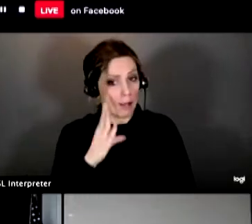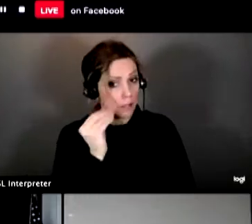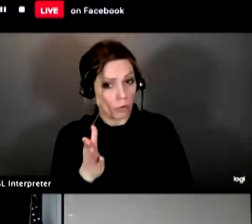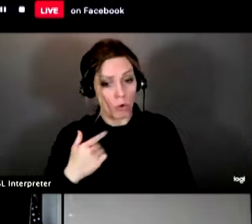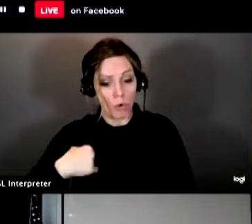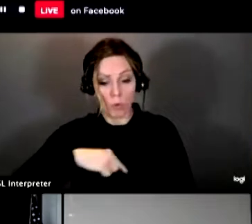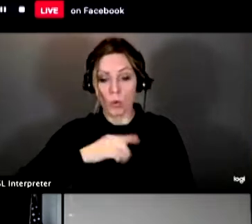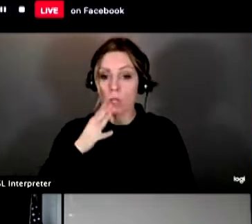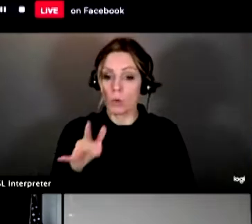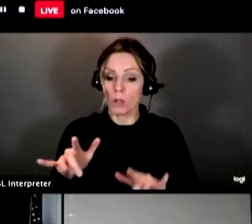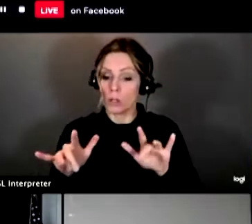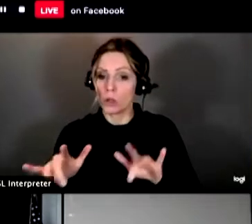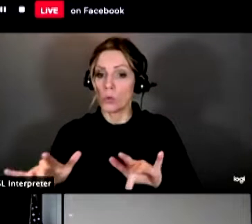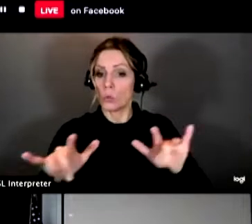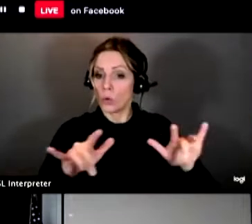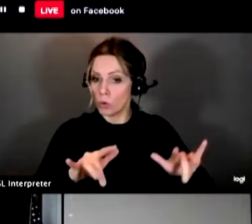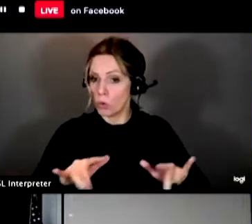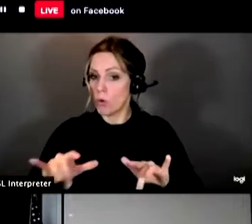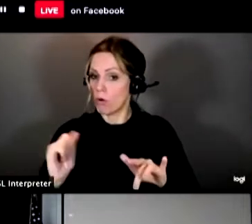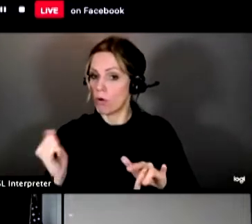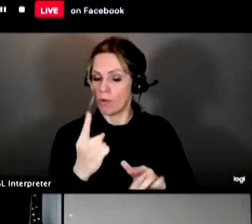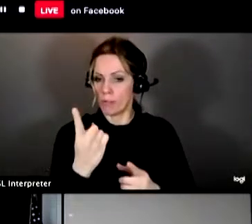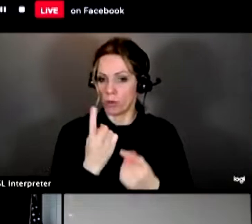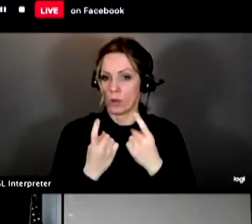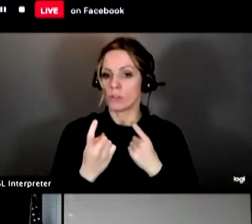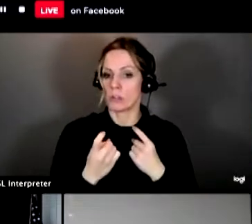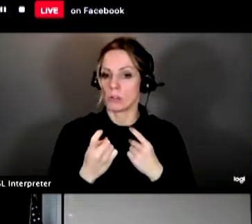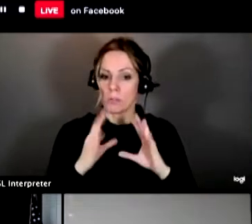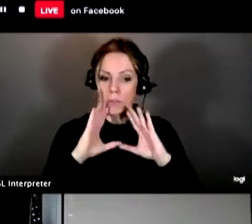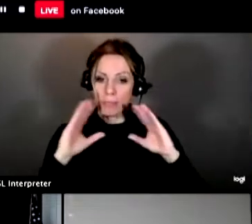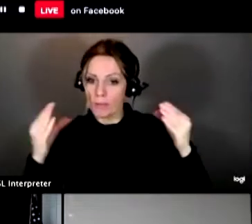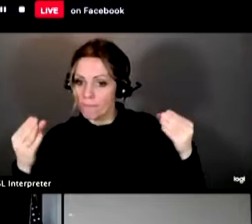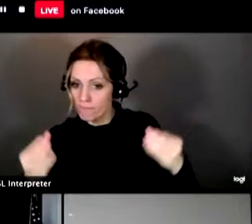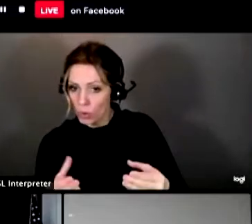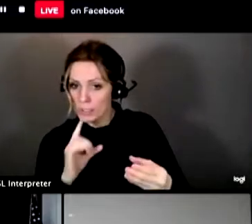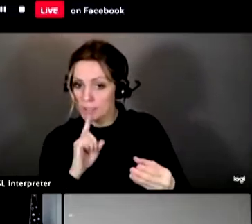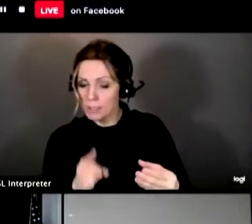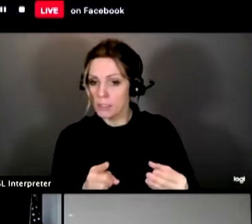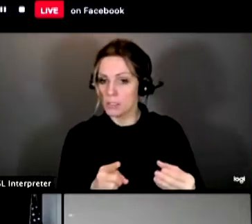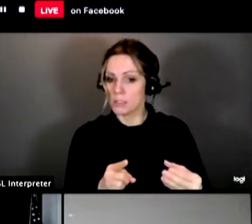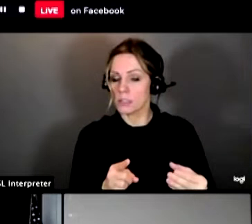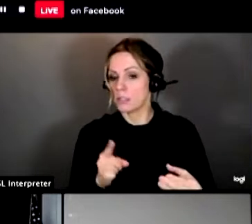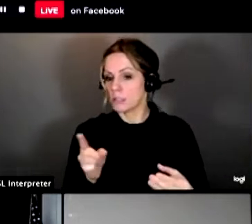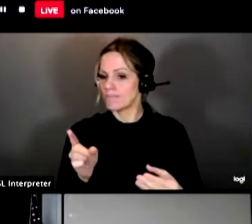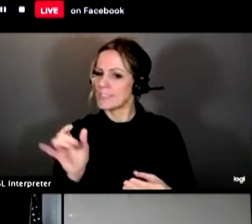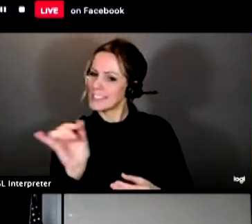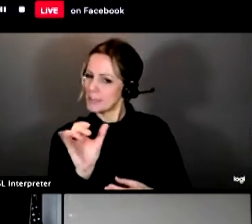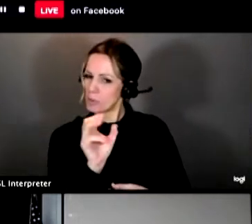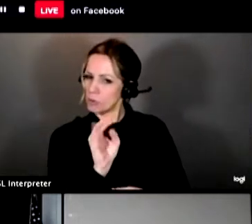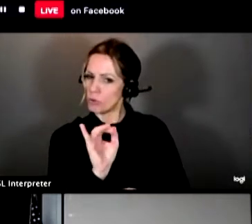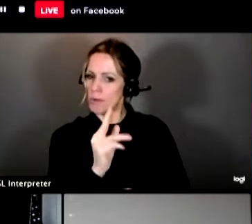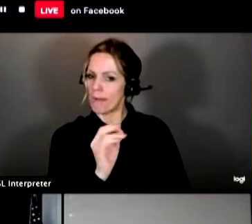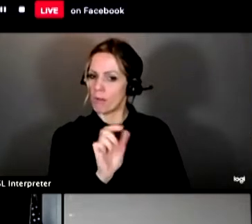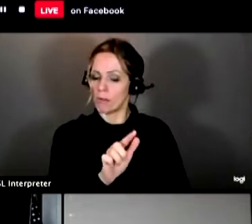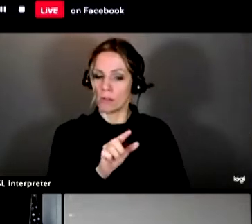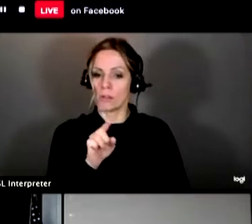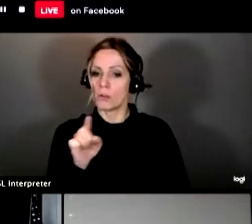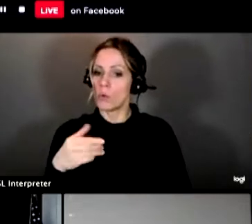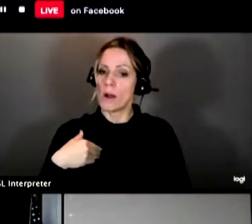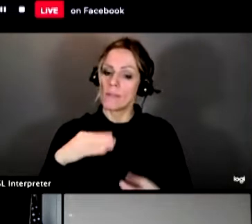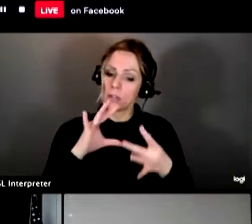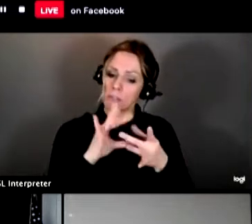questions that you ask. But we are going to focus primarily on comments similar to Michael's, where you've got a story to tell, you've got a suggestion,